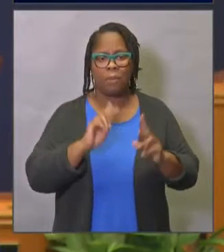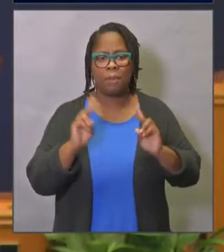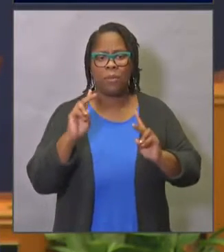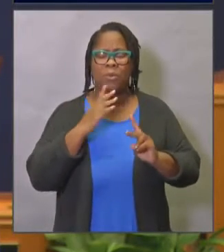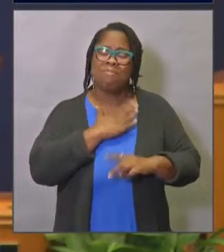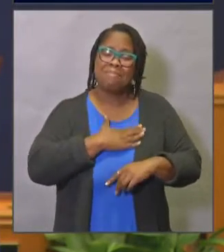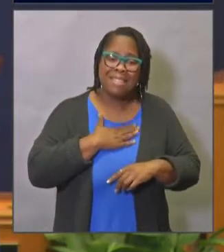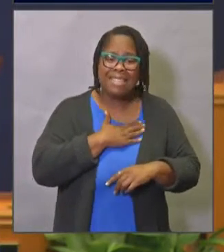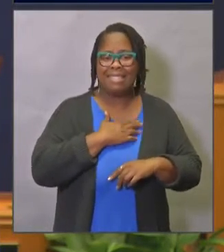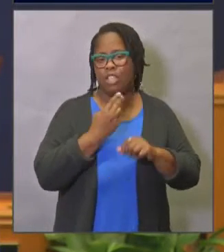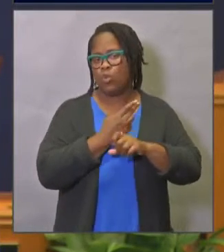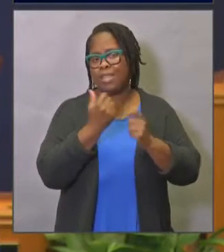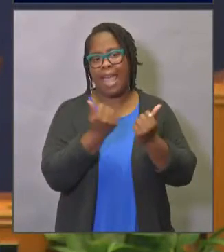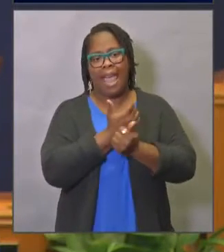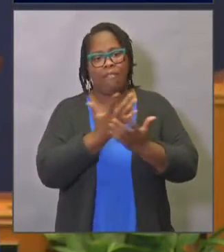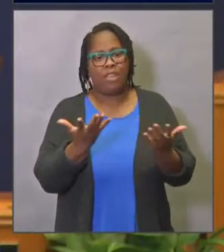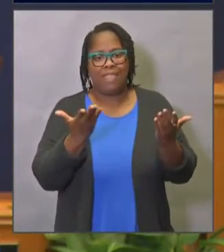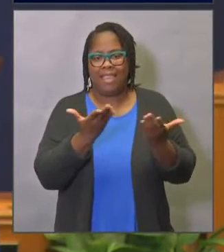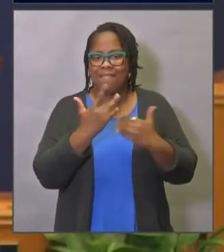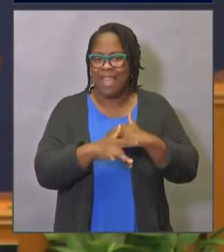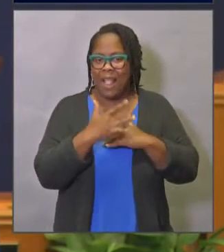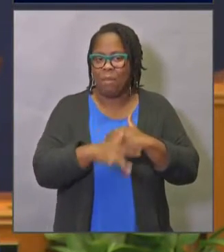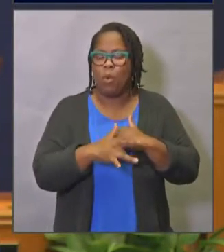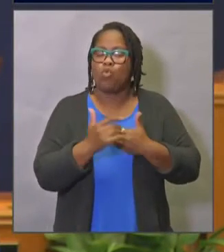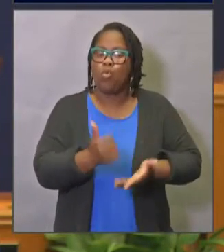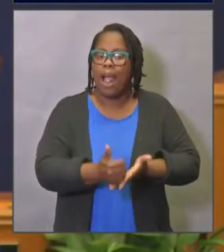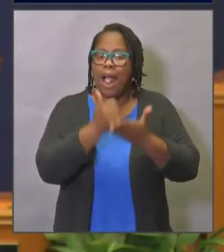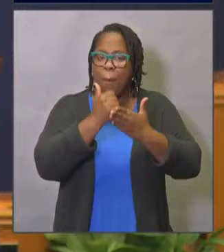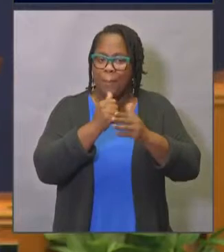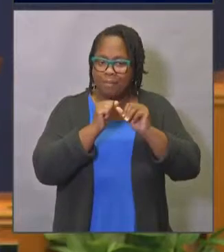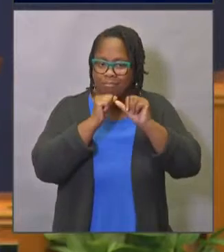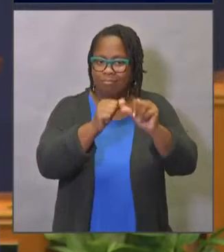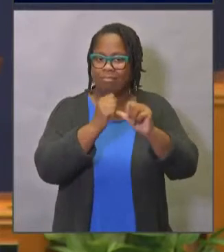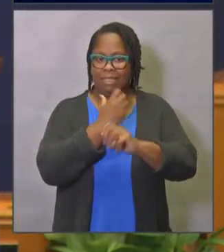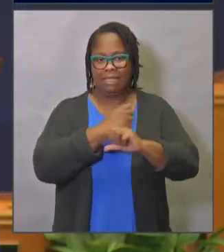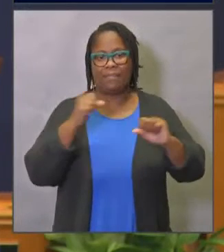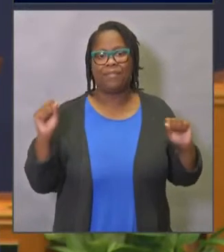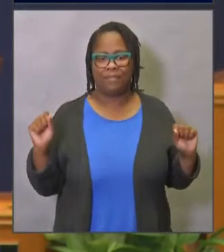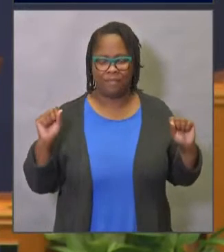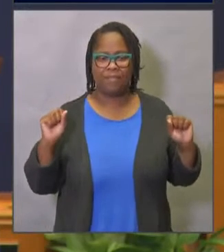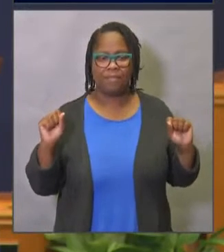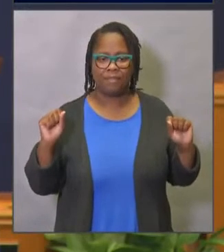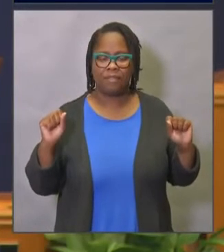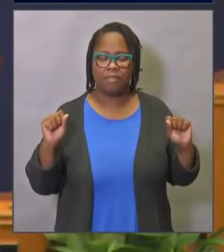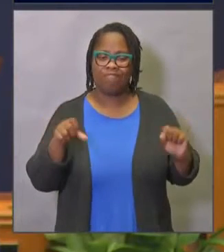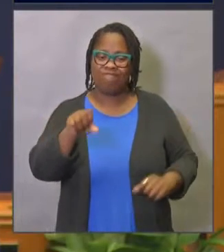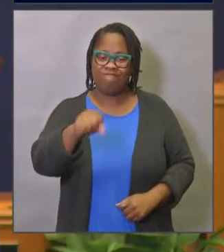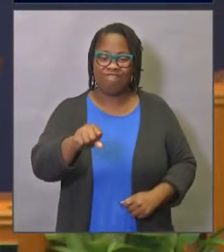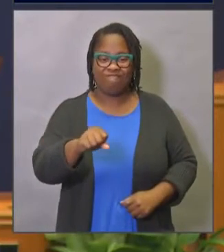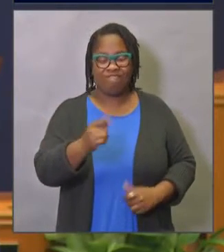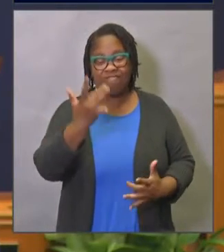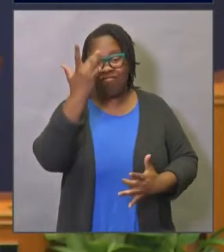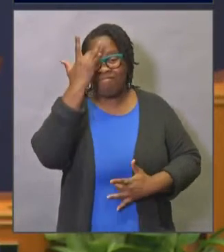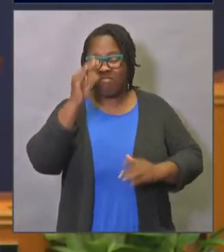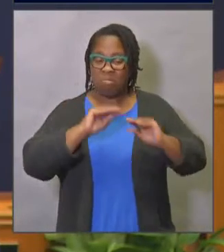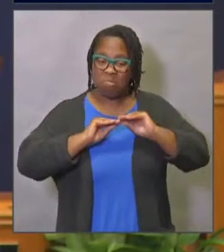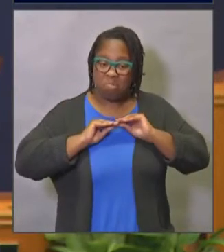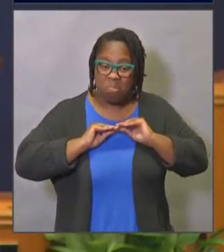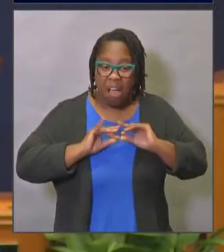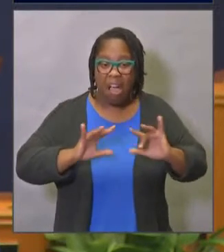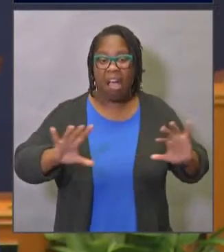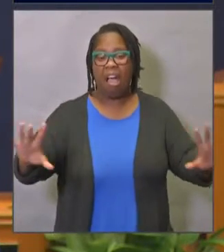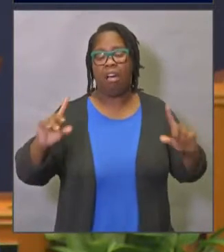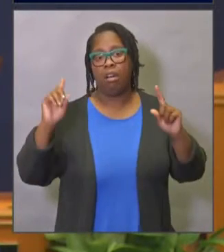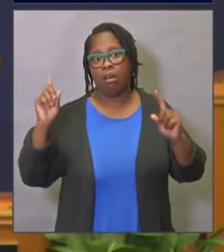tool we have at our disposals so that we can all be as safe as possible. I know the pandemic has gone on for so